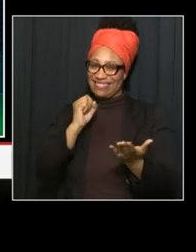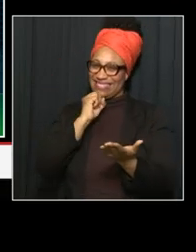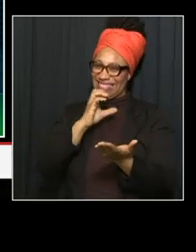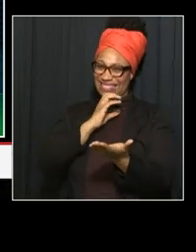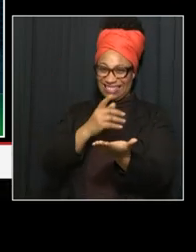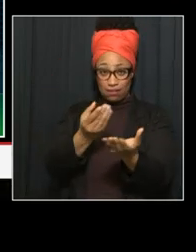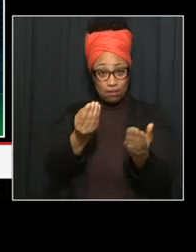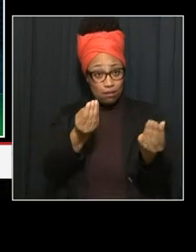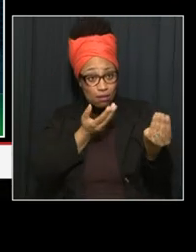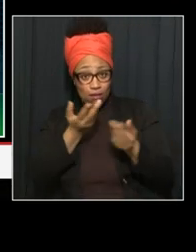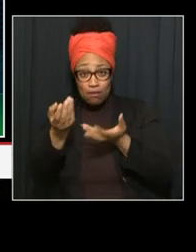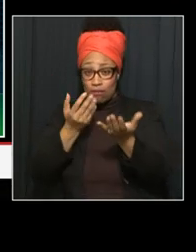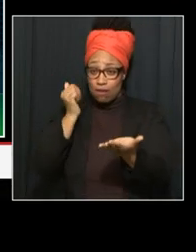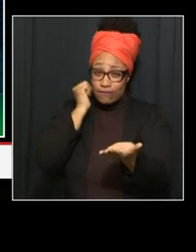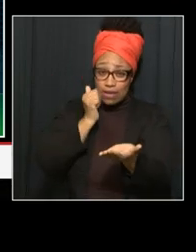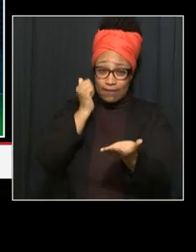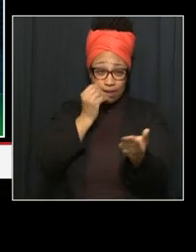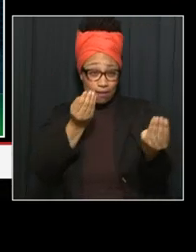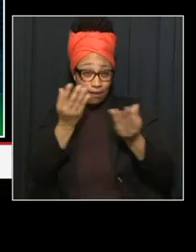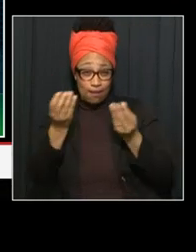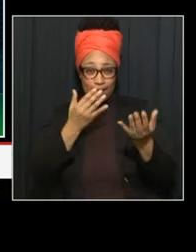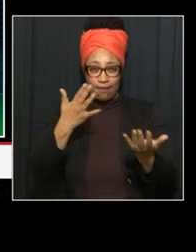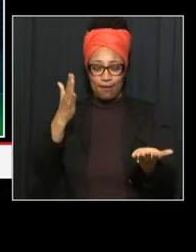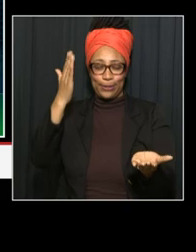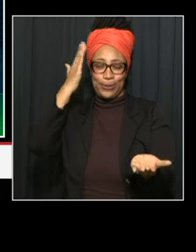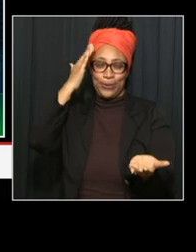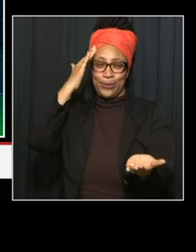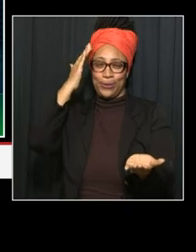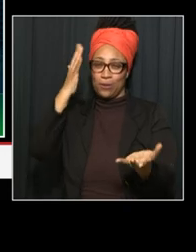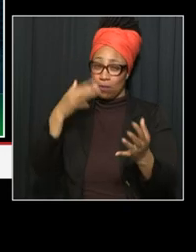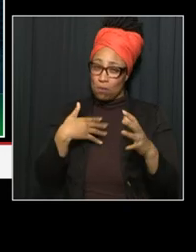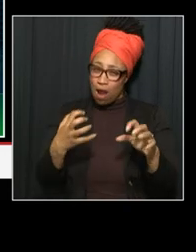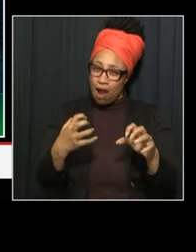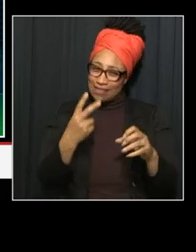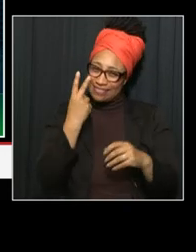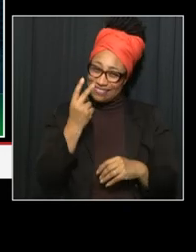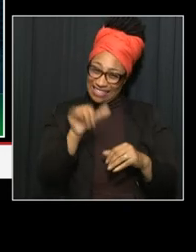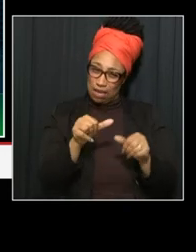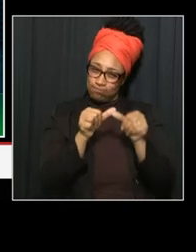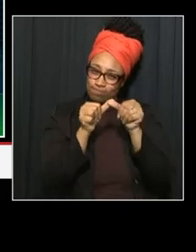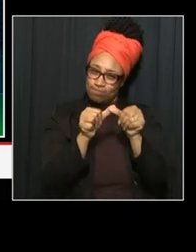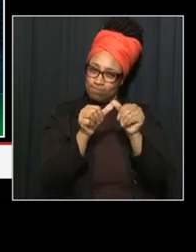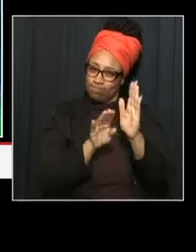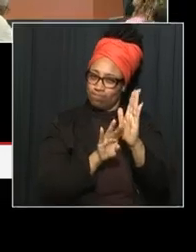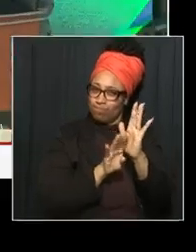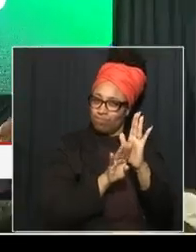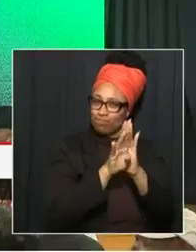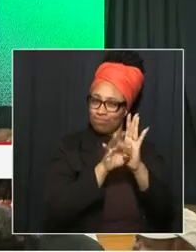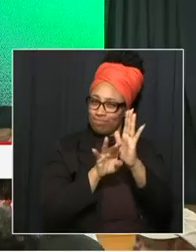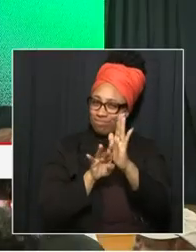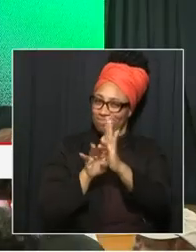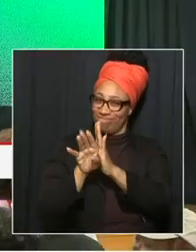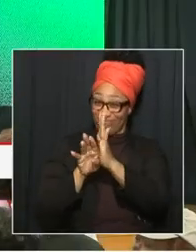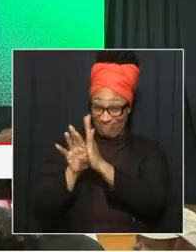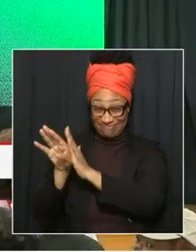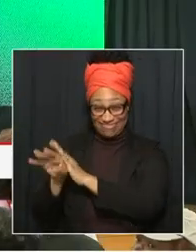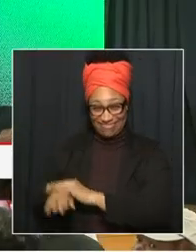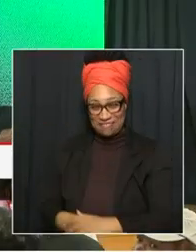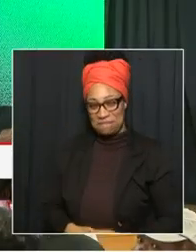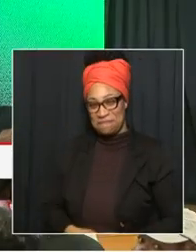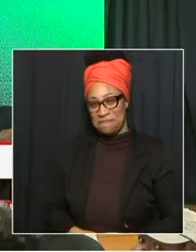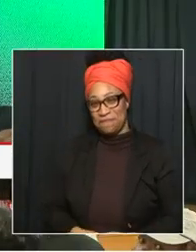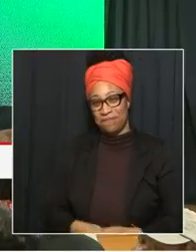grow and continue to thrive in Washington, D.C. So I want to kick off this forum. I know I'm looking at my screen that we